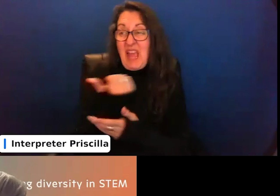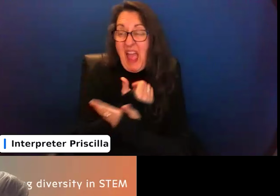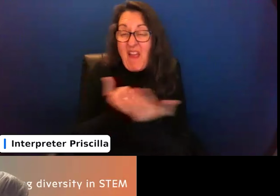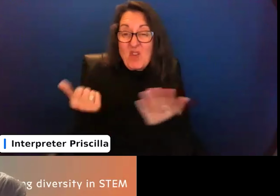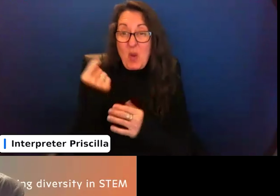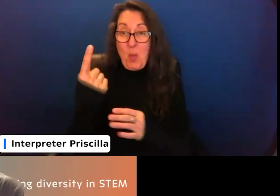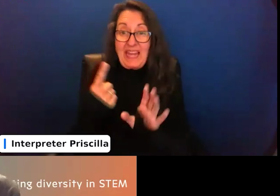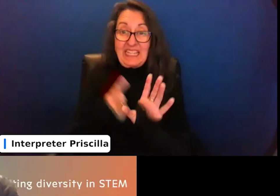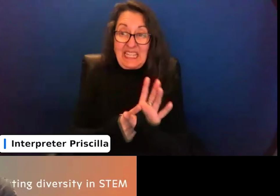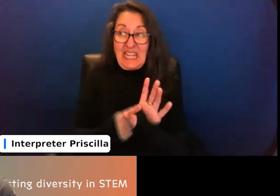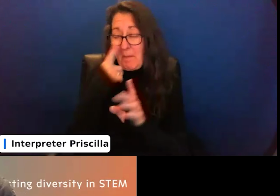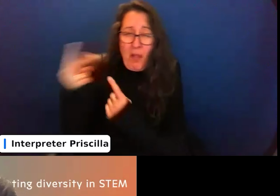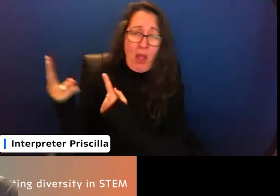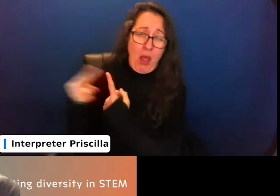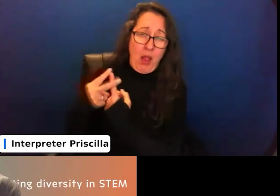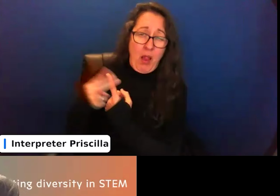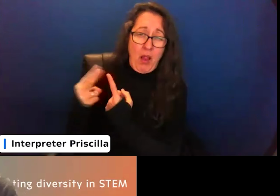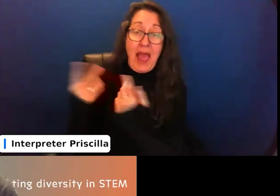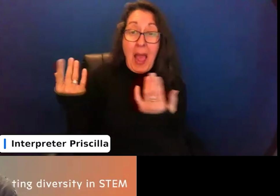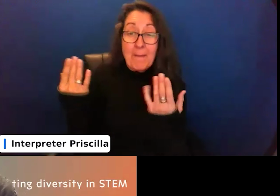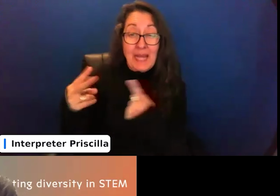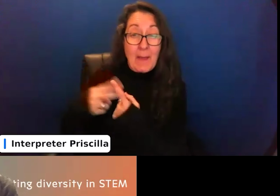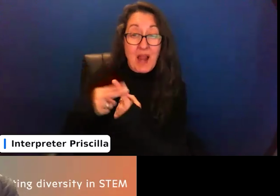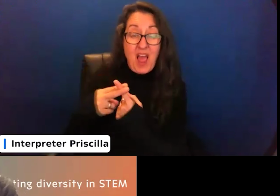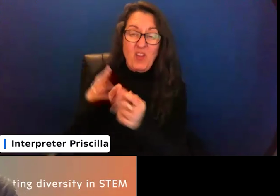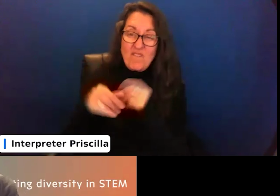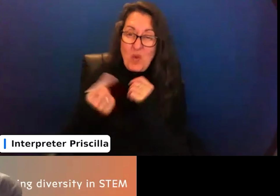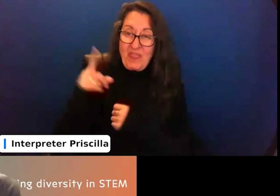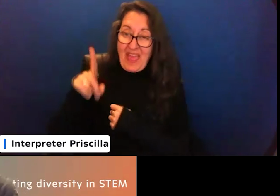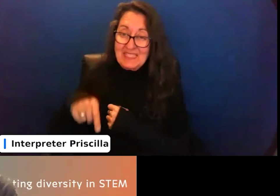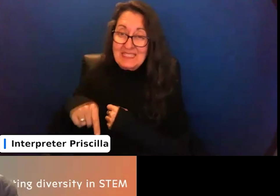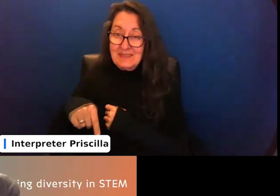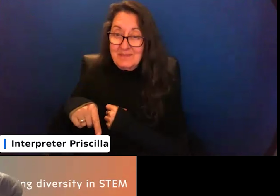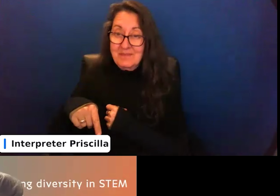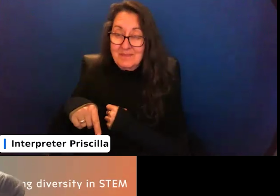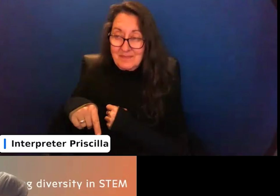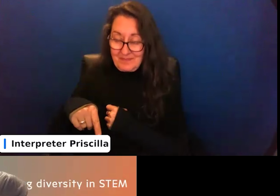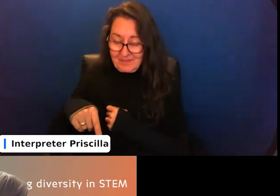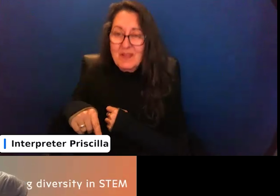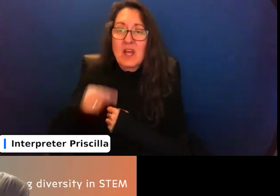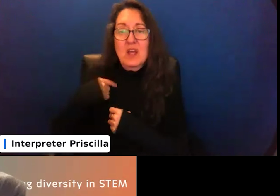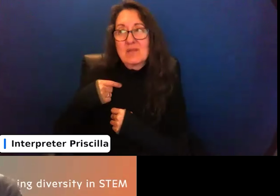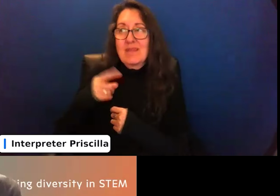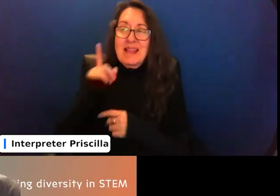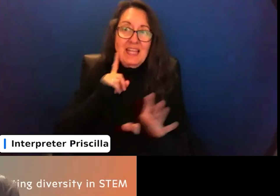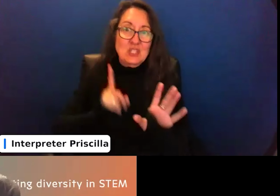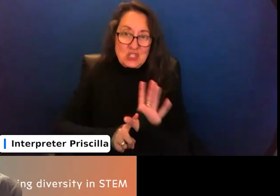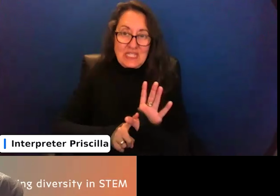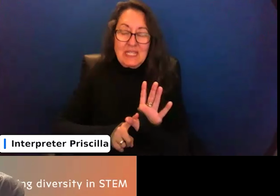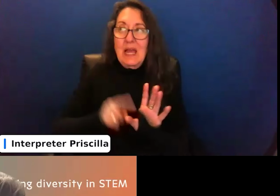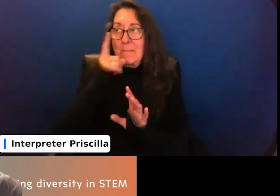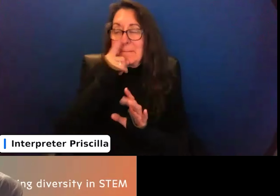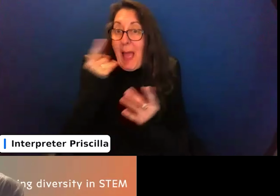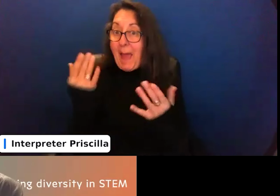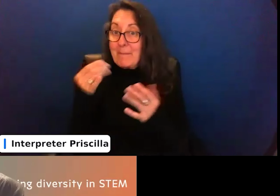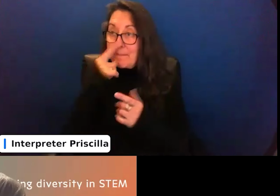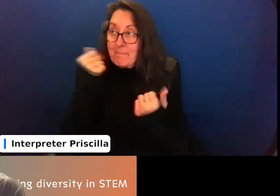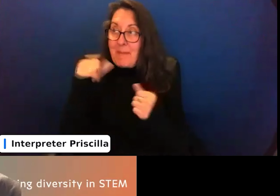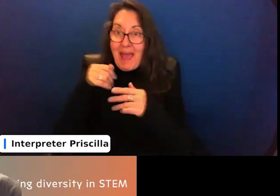And last year we saw a success rate of between 10 and 20%. So just bear that in mind when